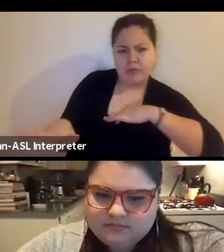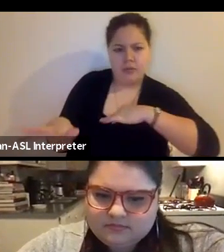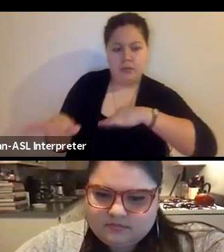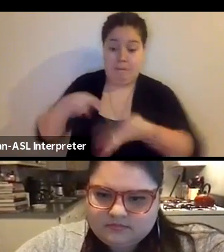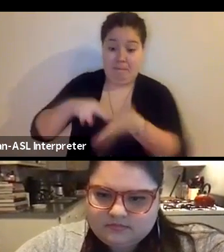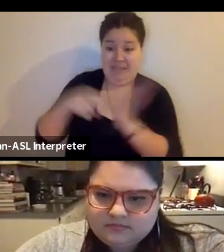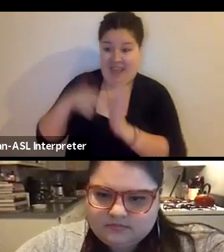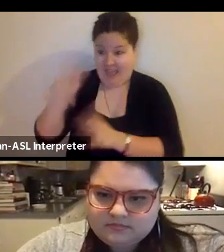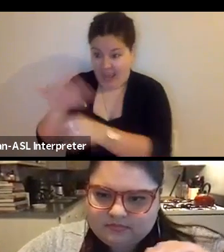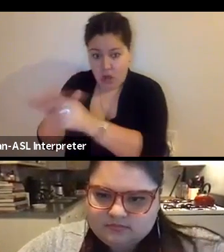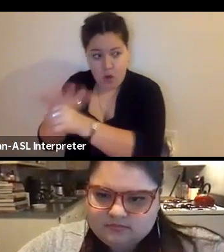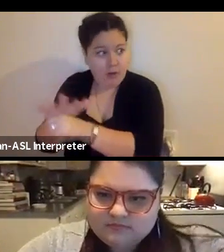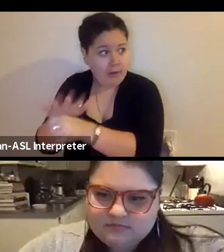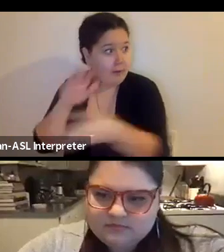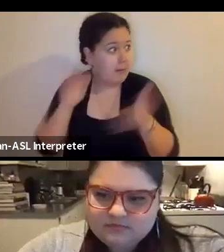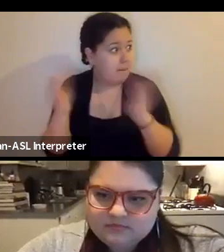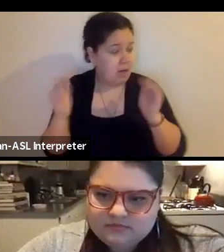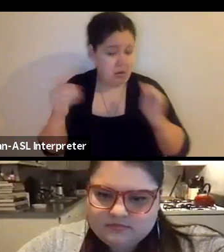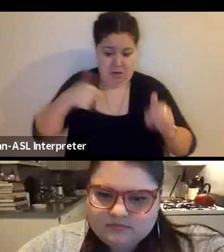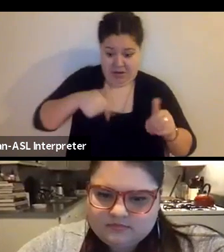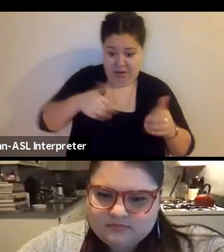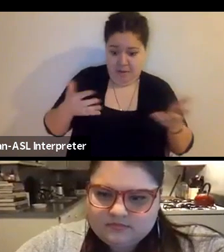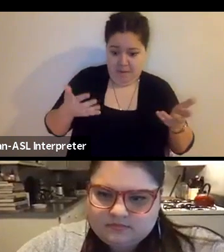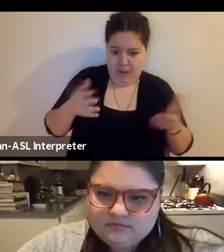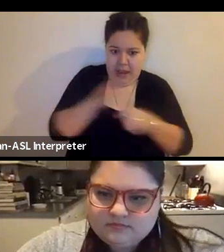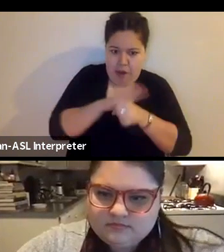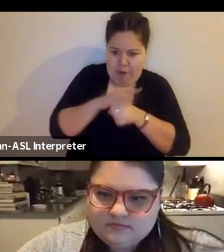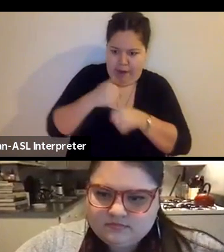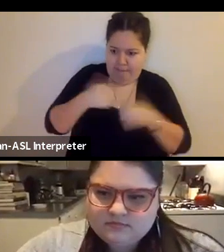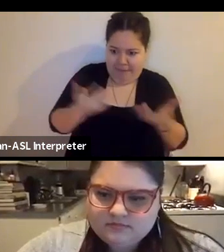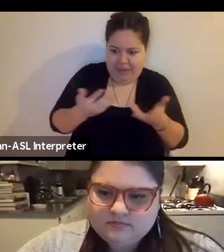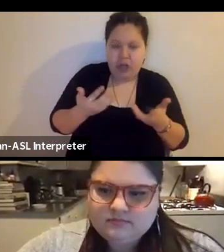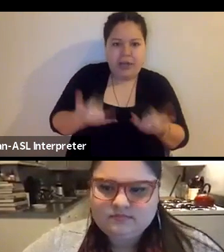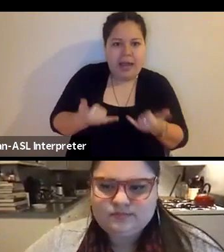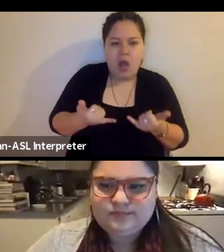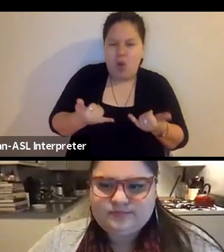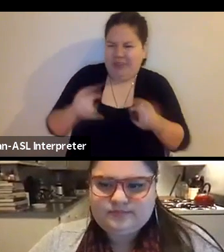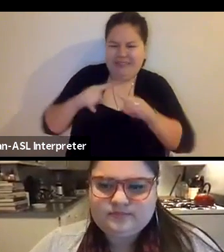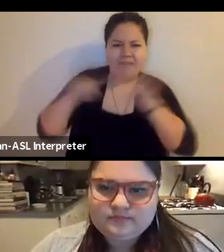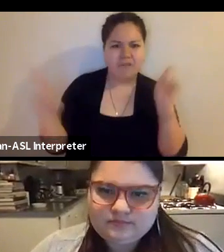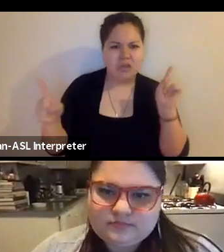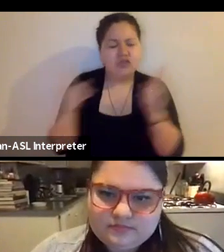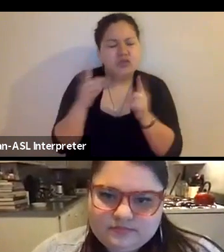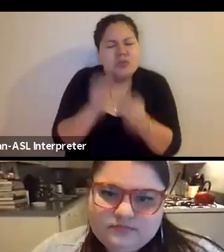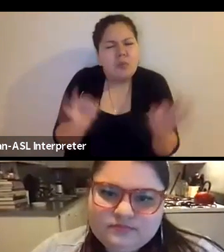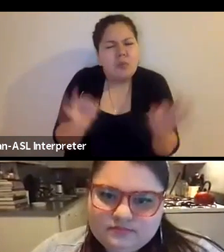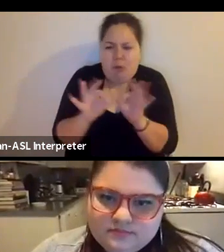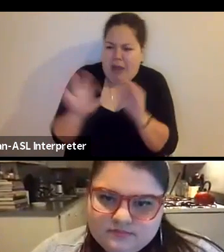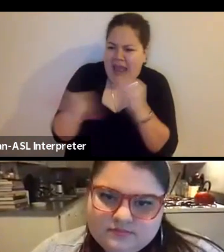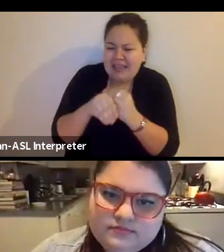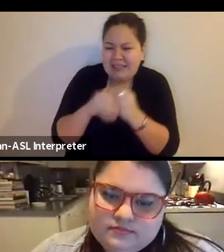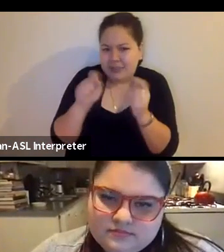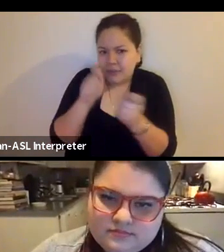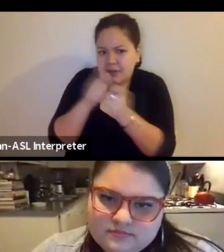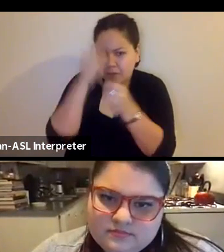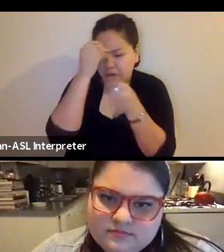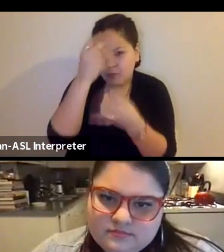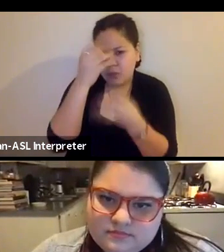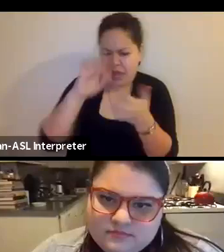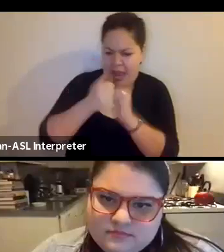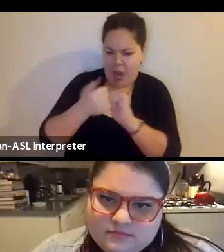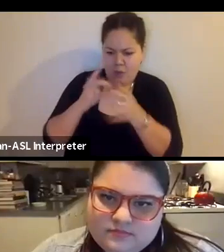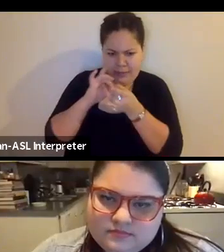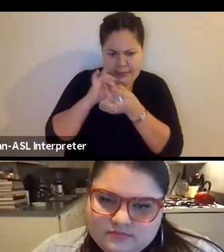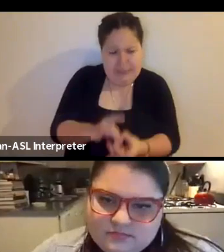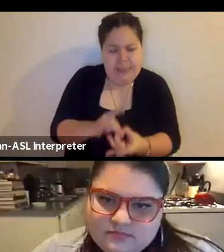that spot. And we have to recognize our relations and our, yeah, the